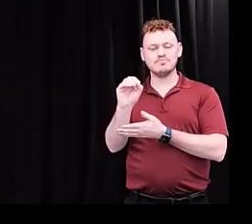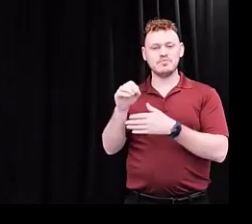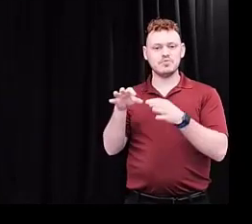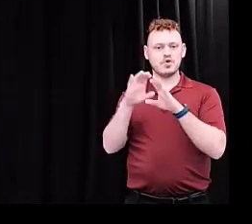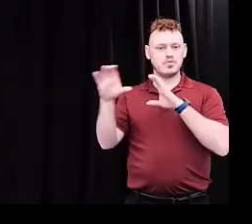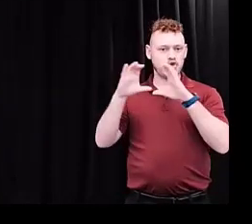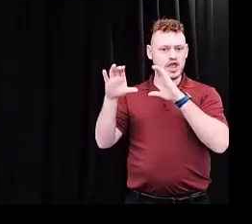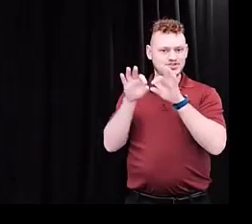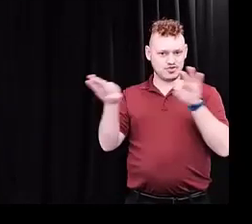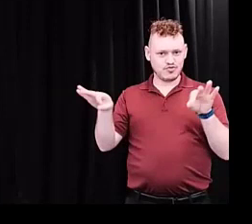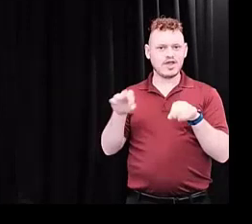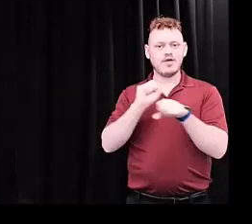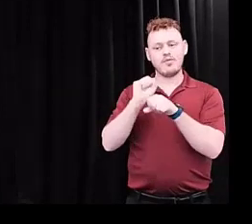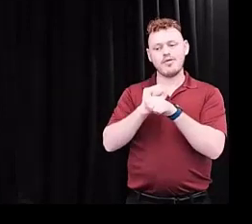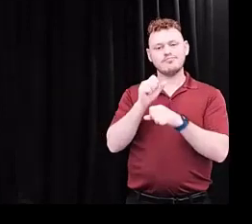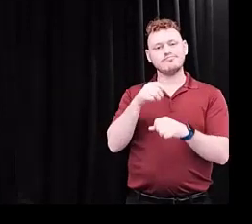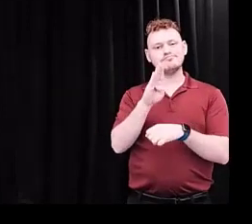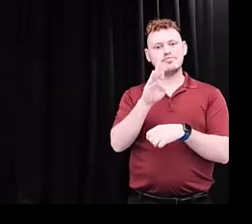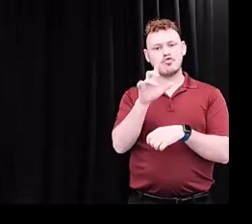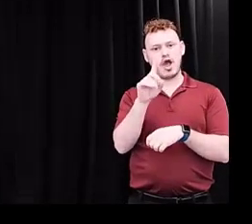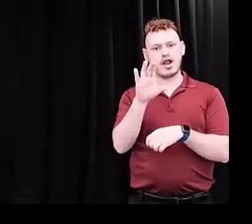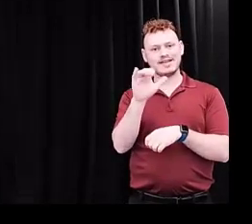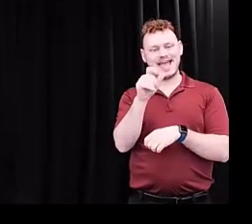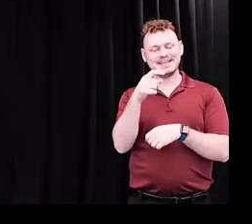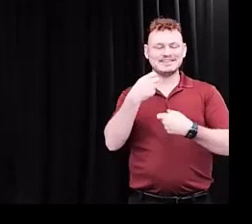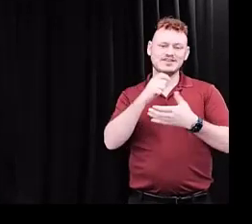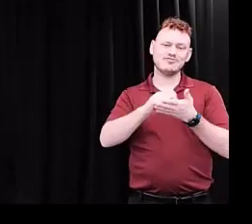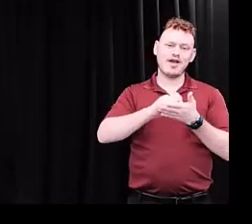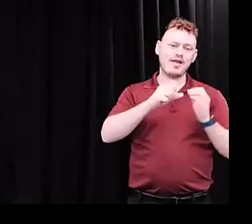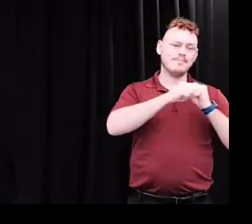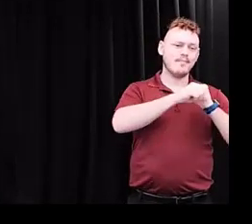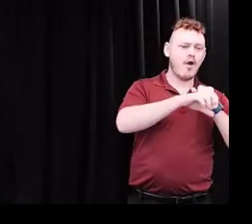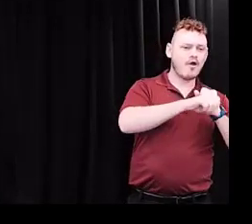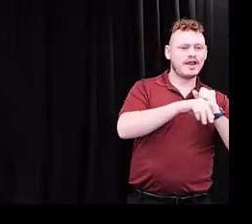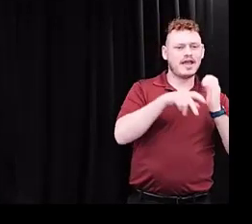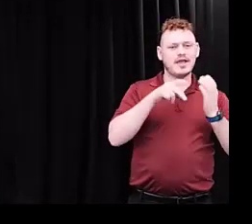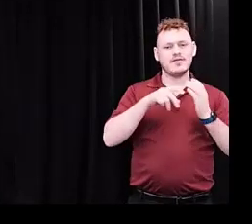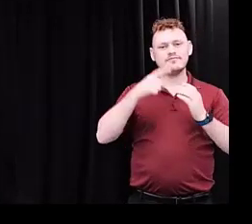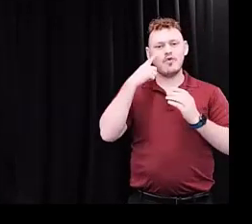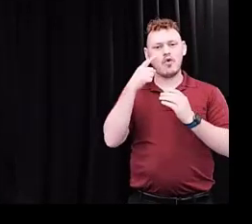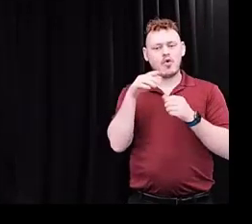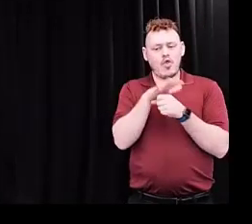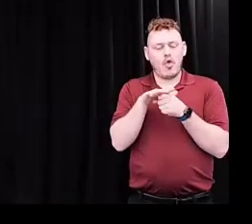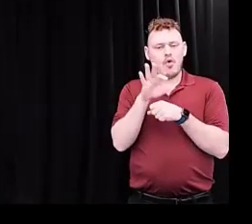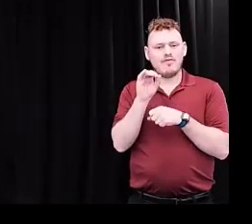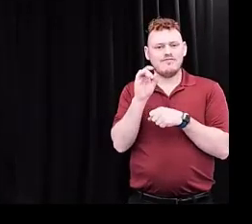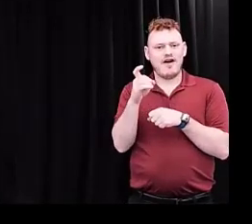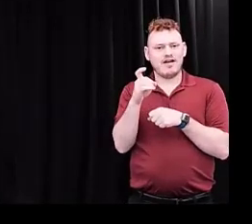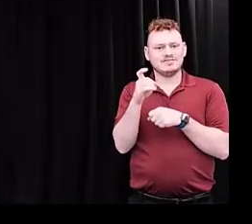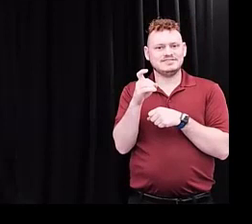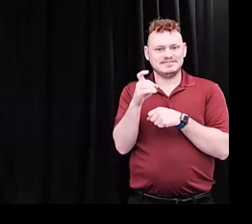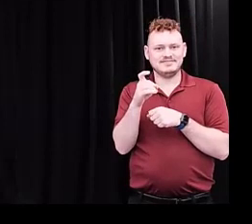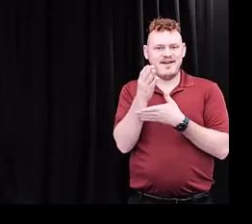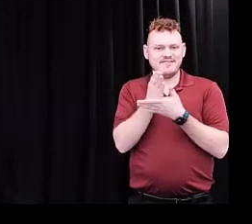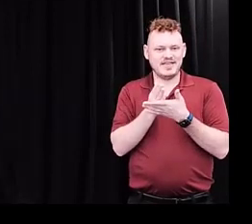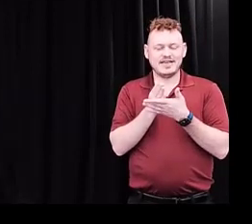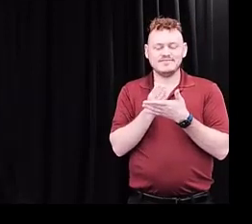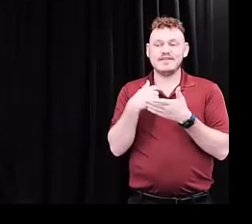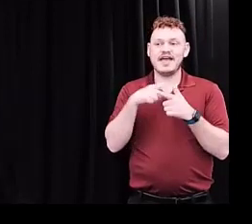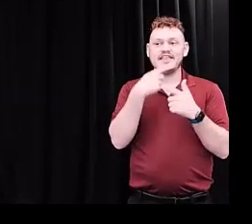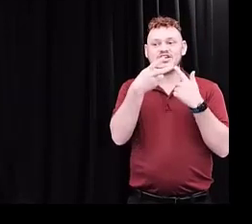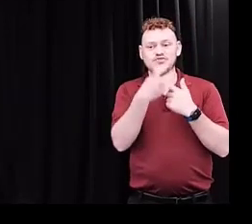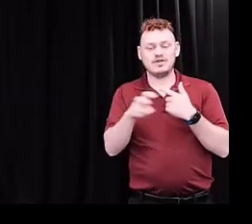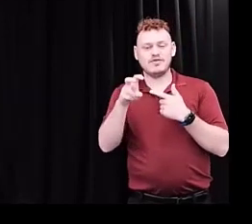broadcasting, writing marketing and promotions for local Fox affiliate. Eventually transitioned into a